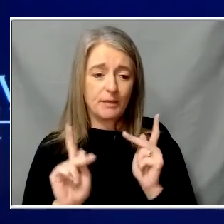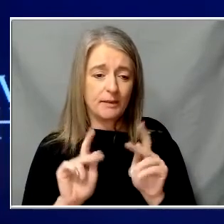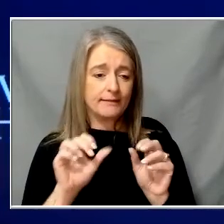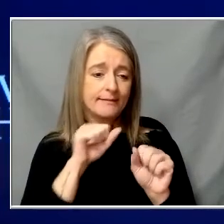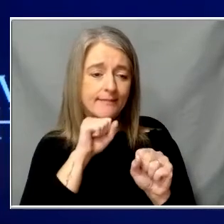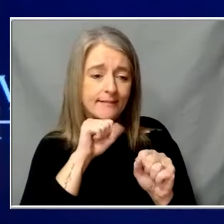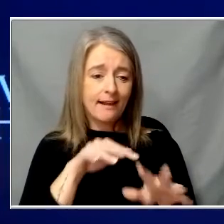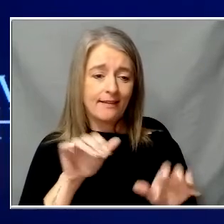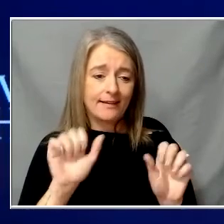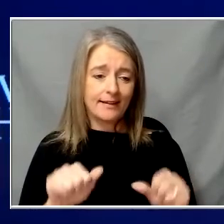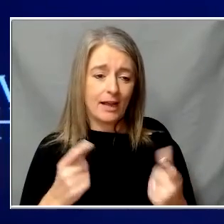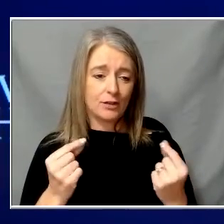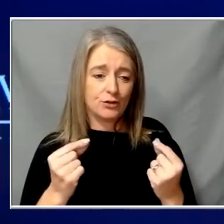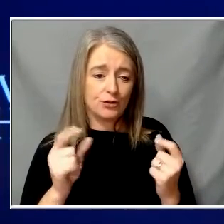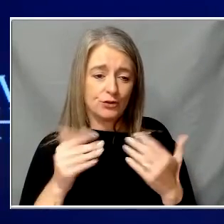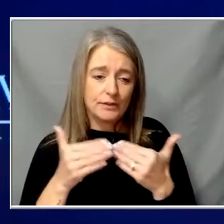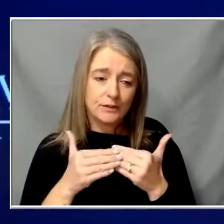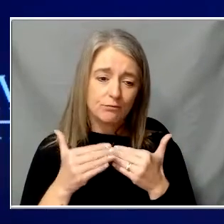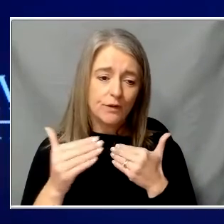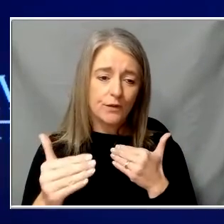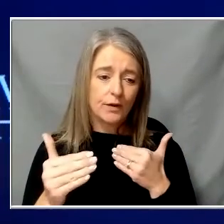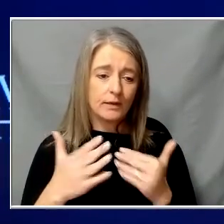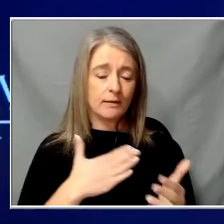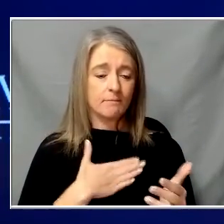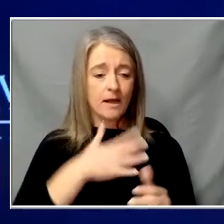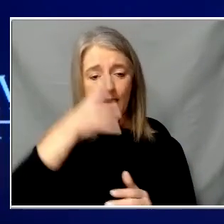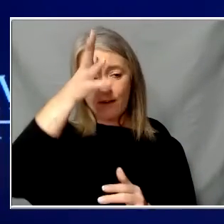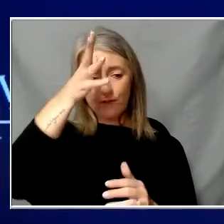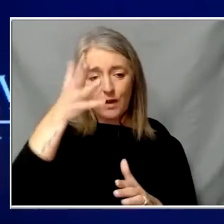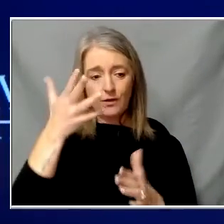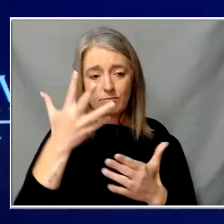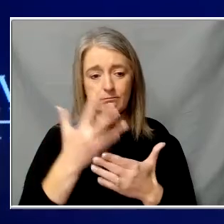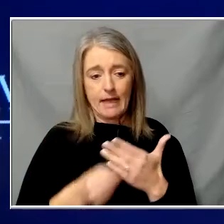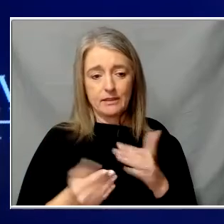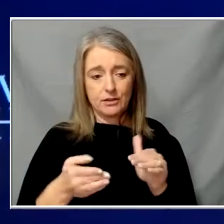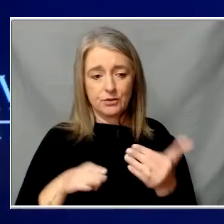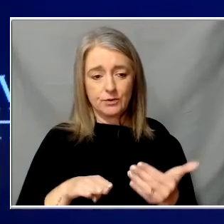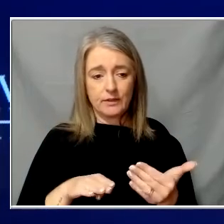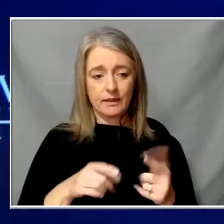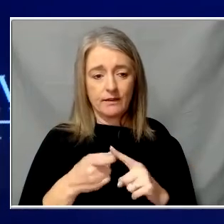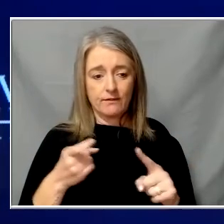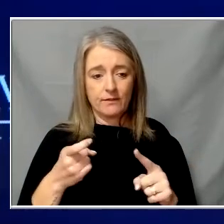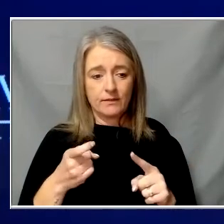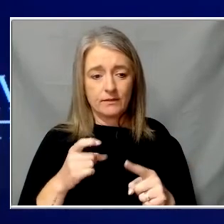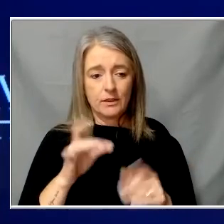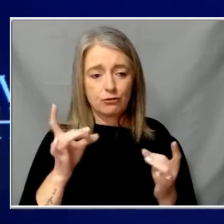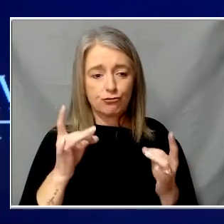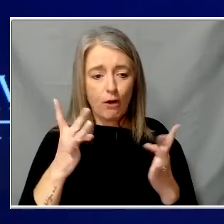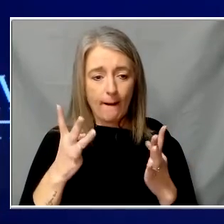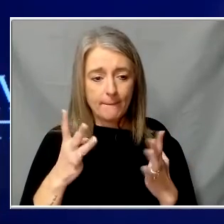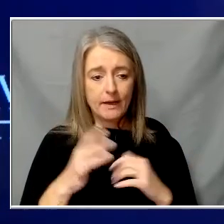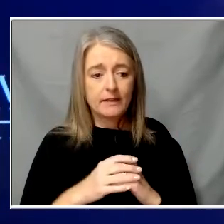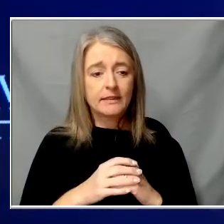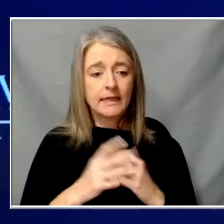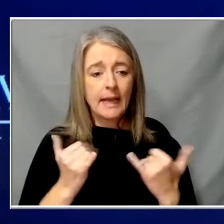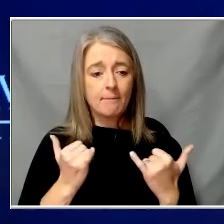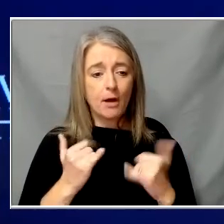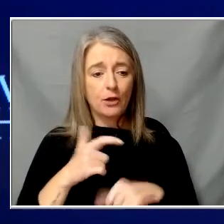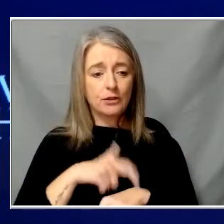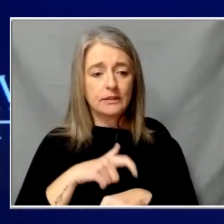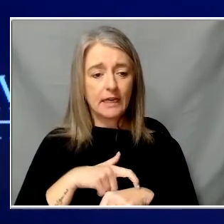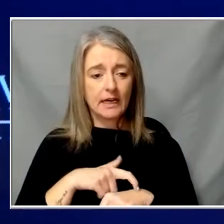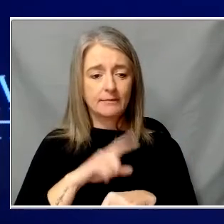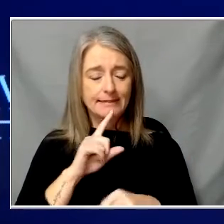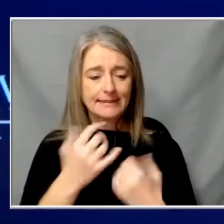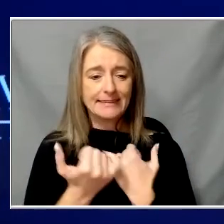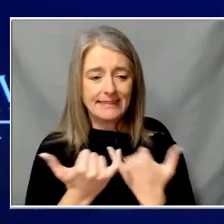you just have to move forward. But even my father passed away from a trauma, and in modern times he would have easily been saved.